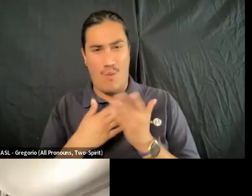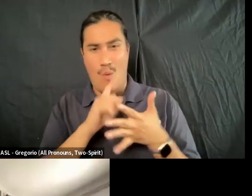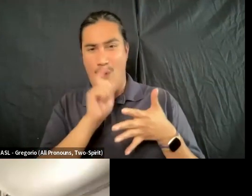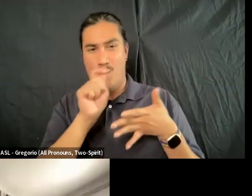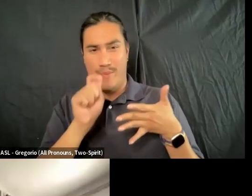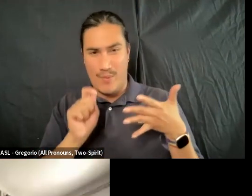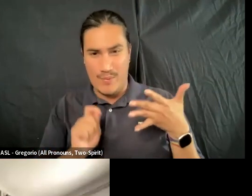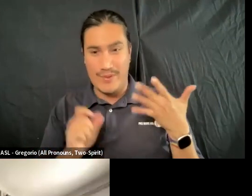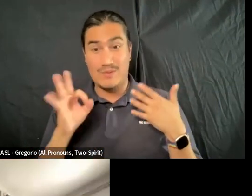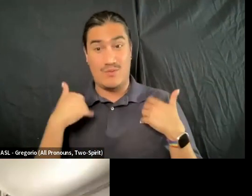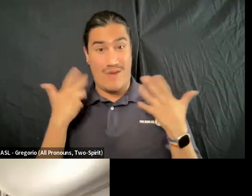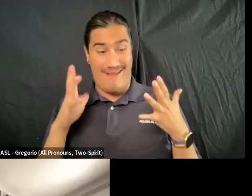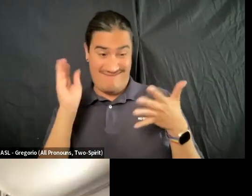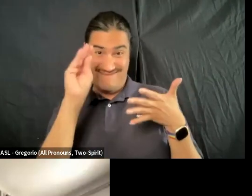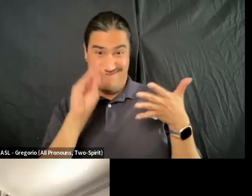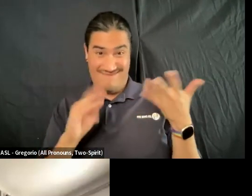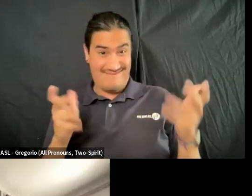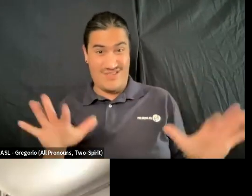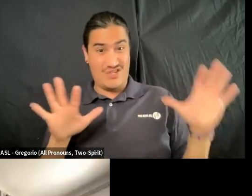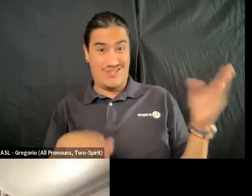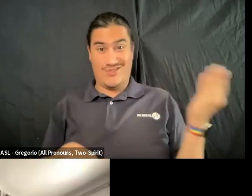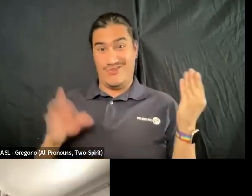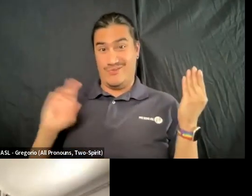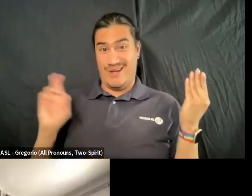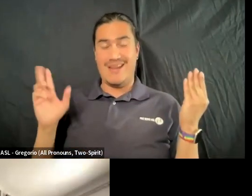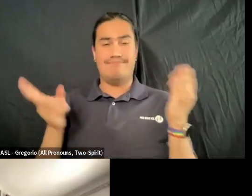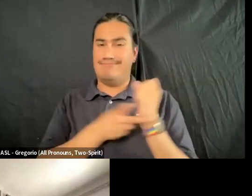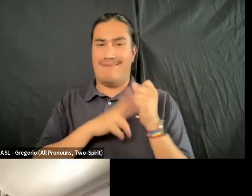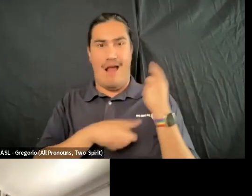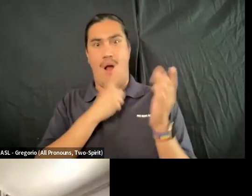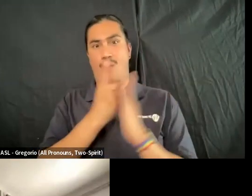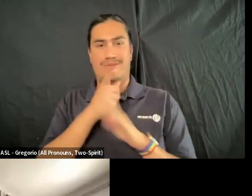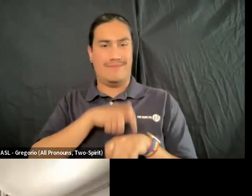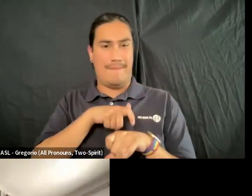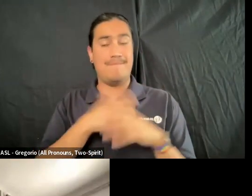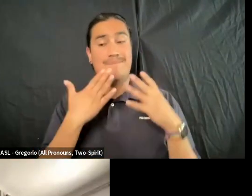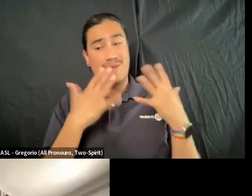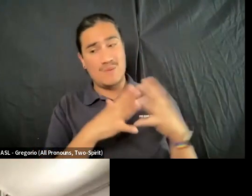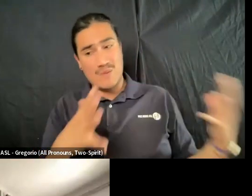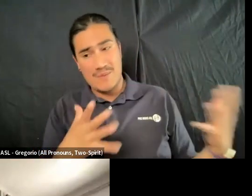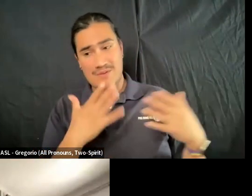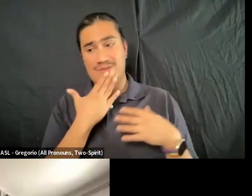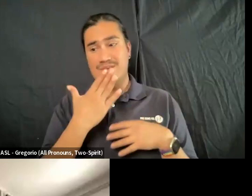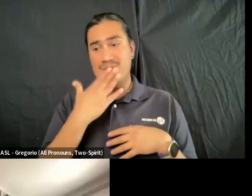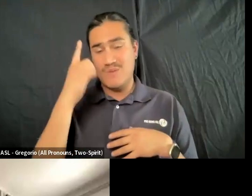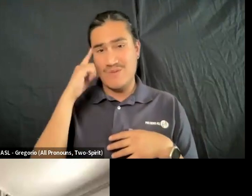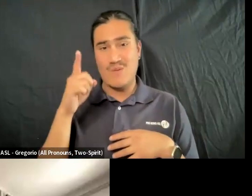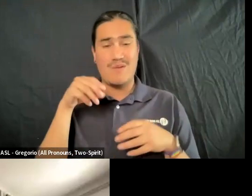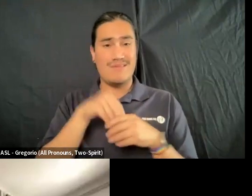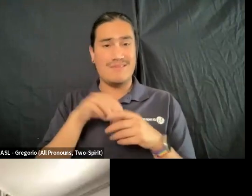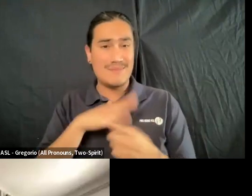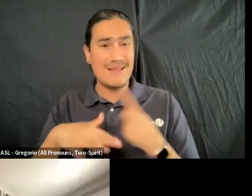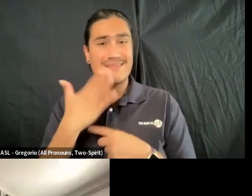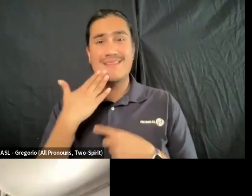if you already have them, you know, it'll save you hours. So thank you so much. Thank you for being in the space. Thank you